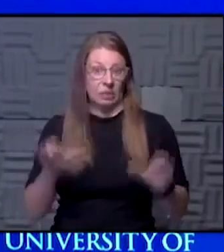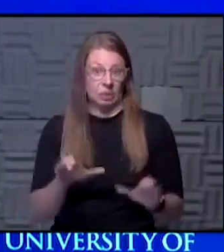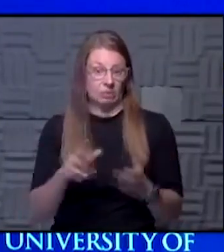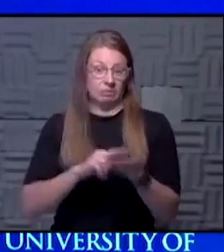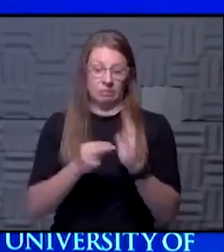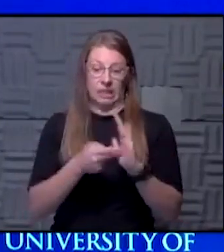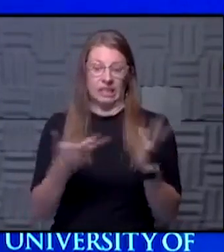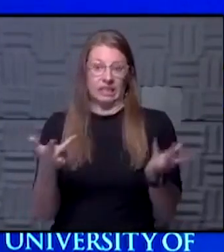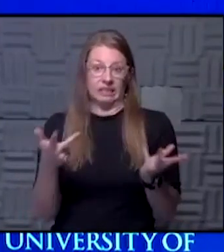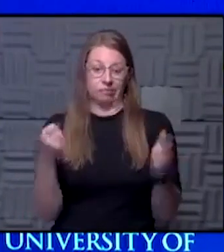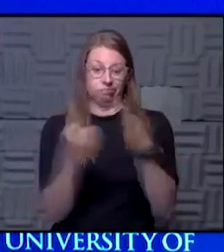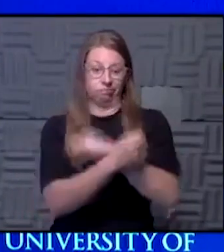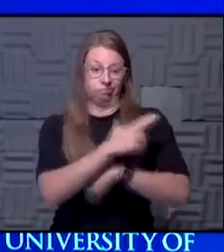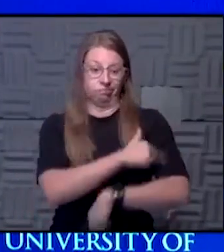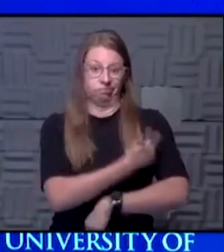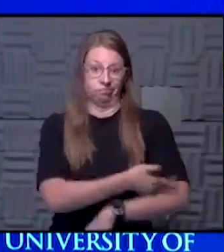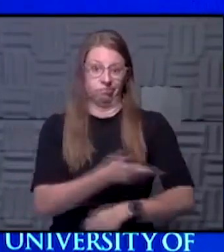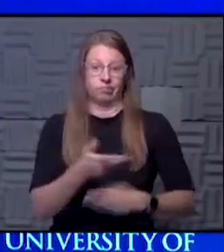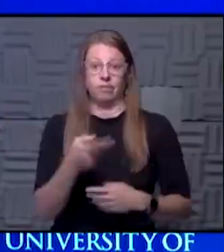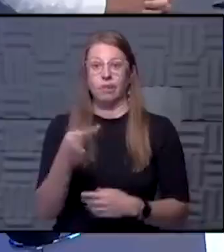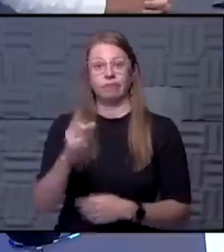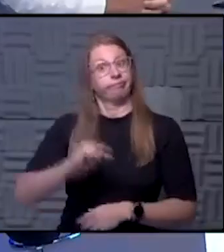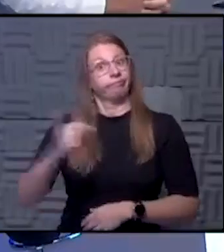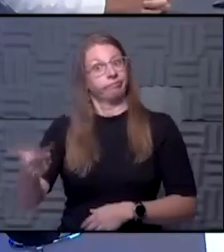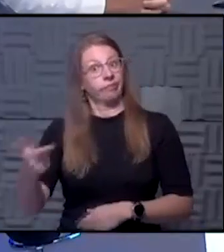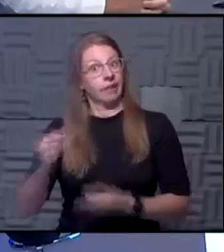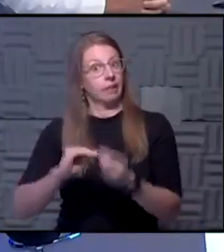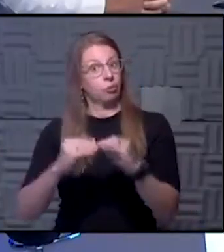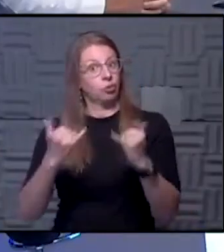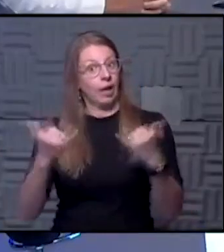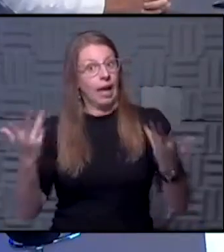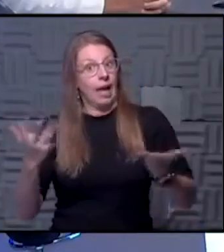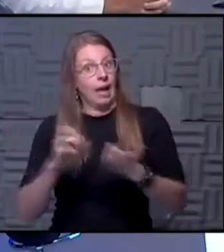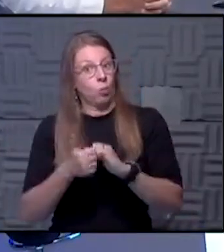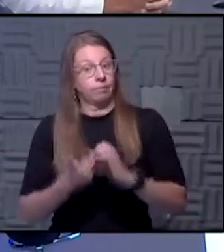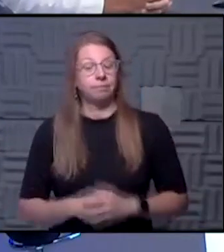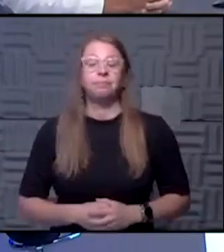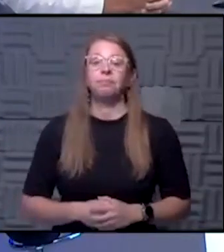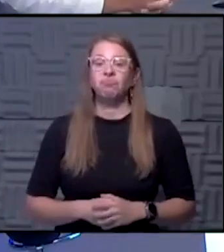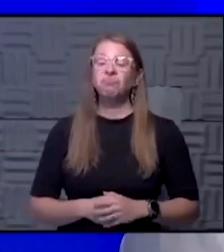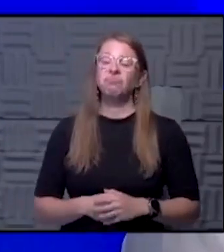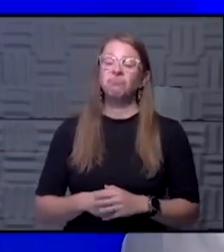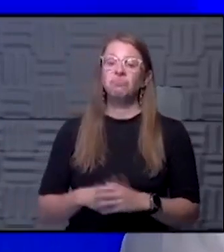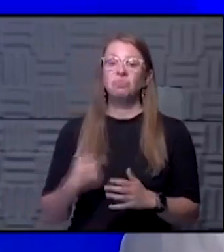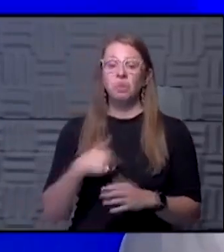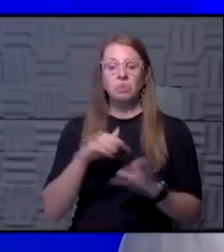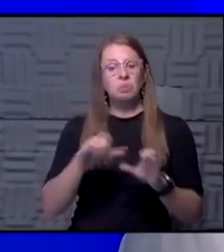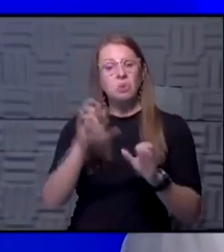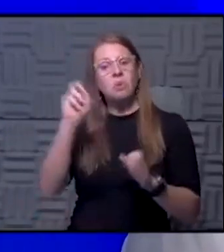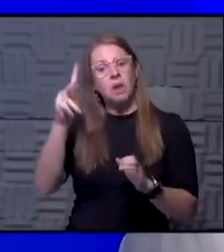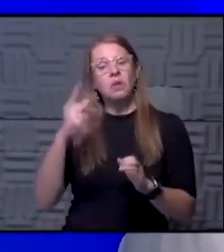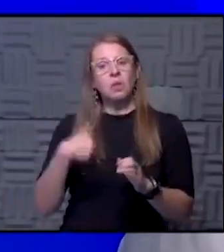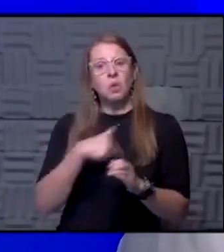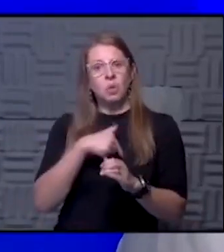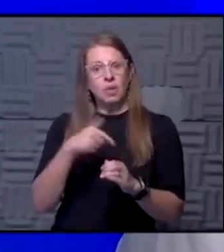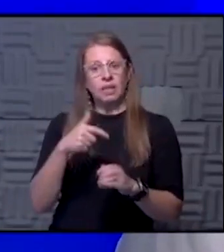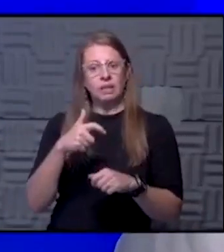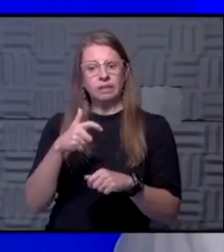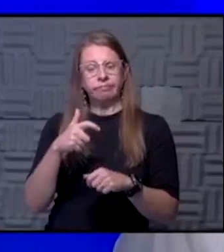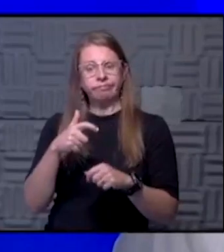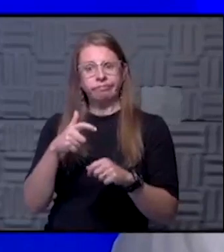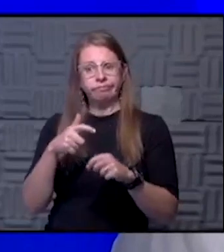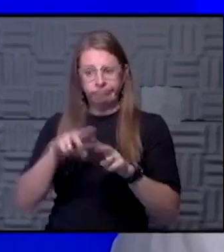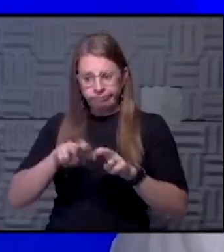does is it lands you in a hospital. Hawkeye, how are the numbers today? We're doing okay. I would like to say, we do put a lot of time